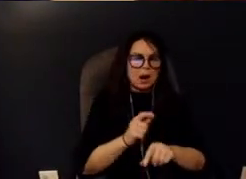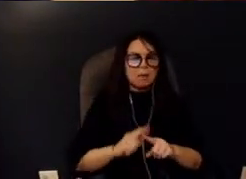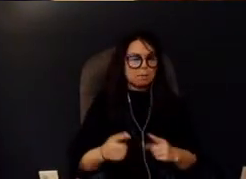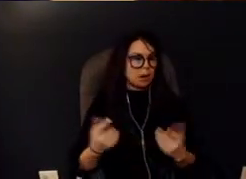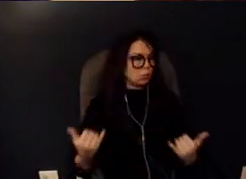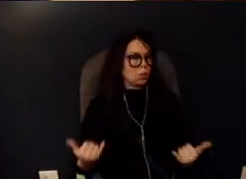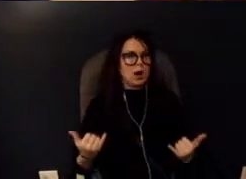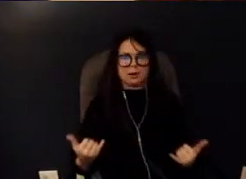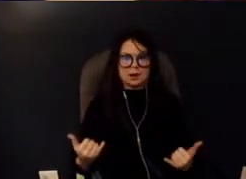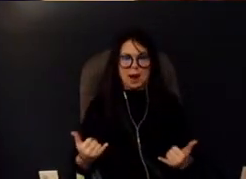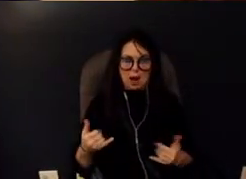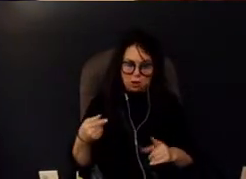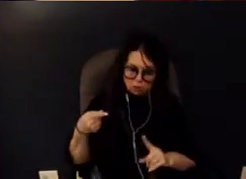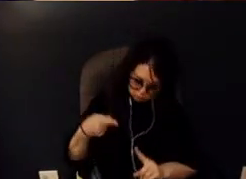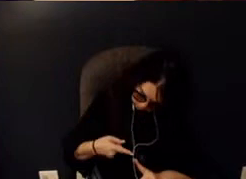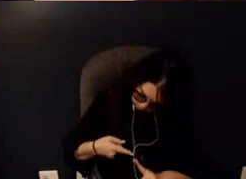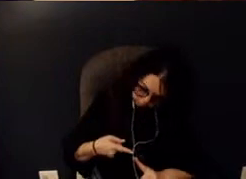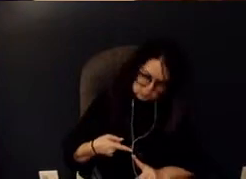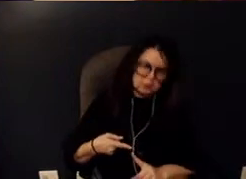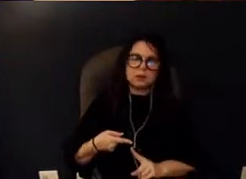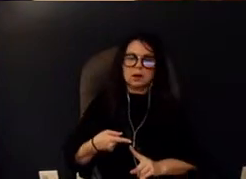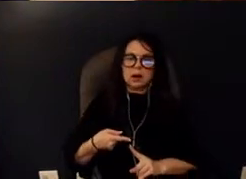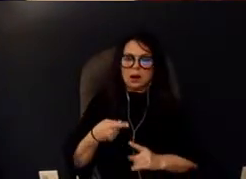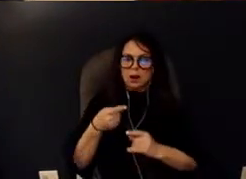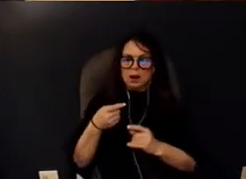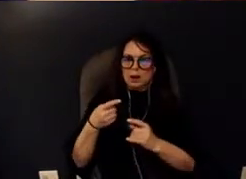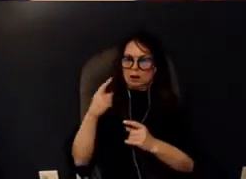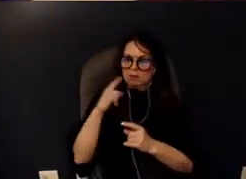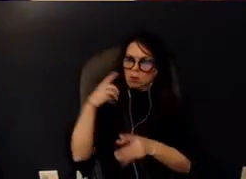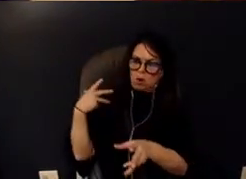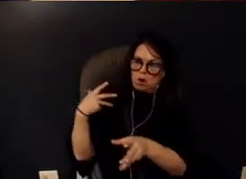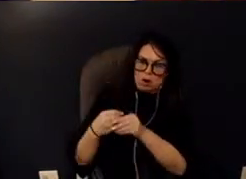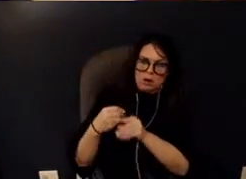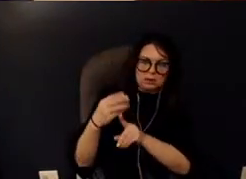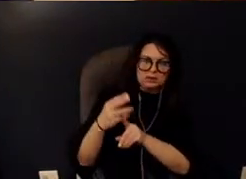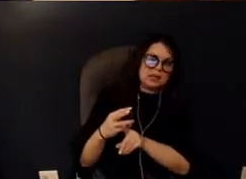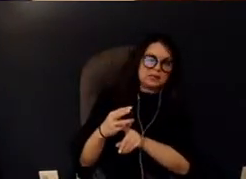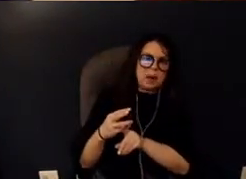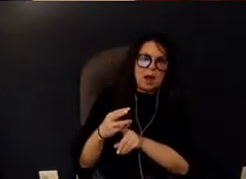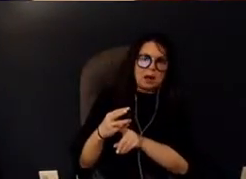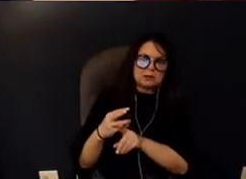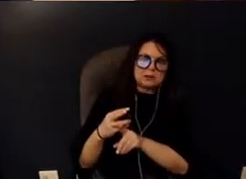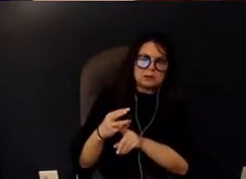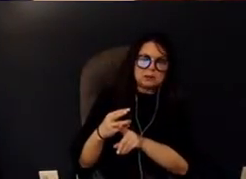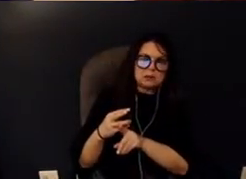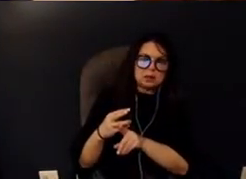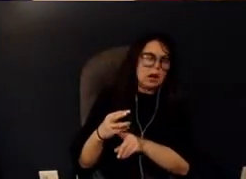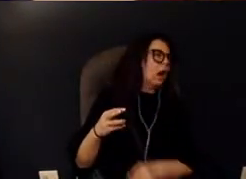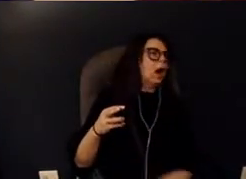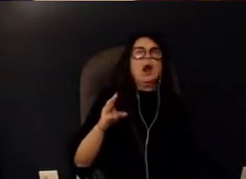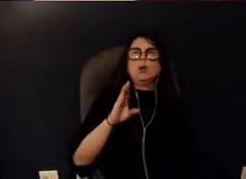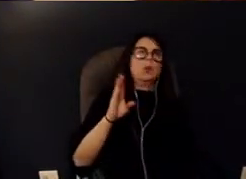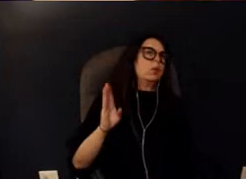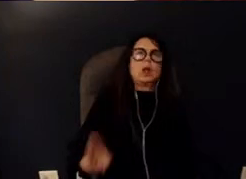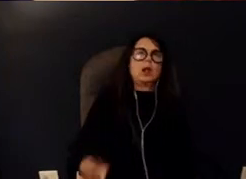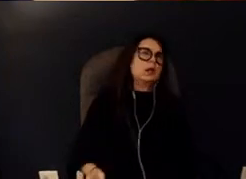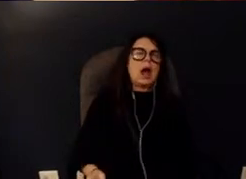spend the last 6 months saying that we're never going to reach anywhere near